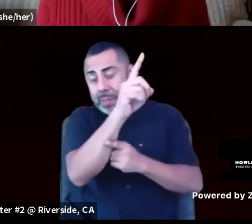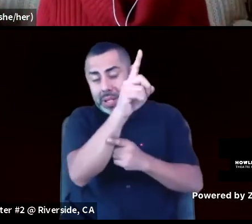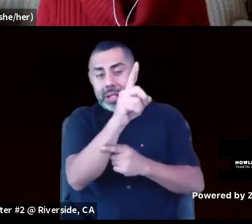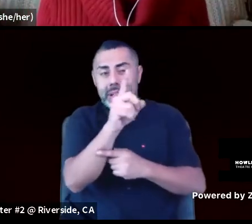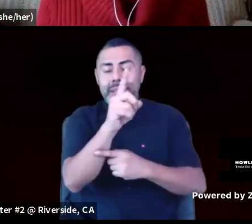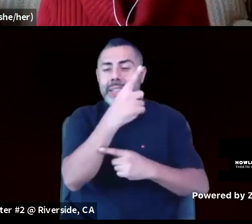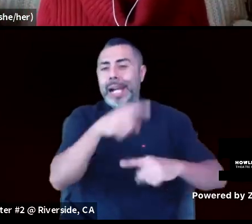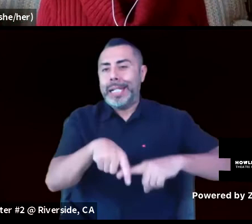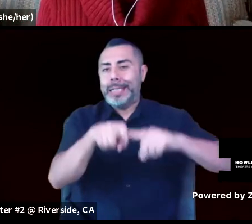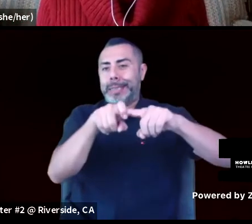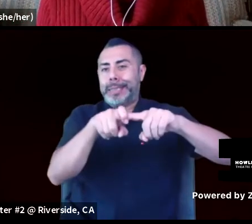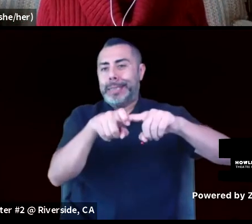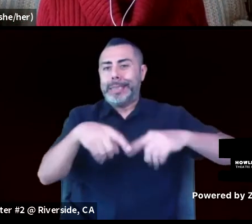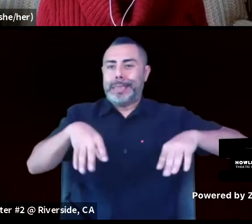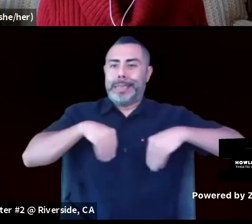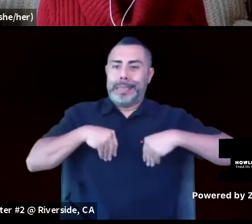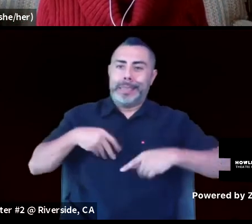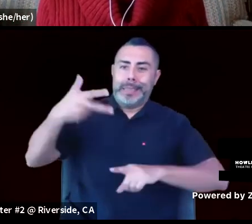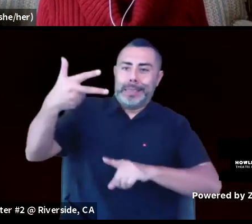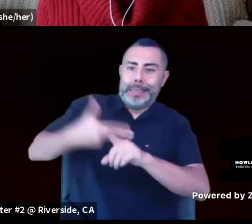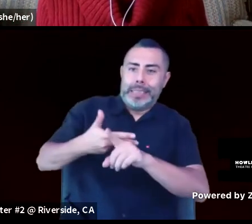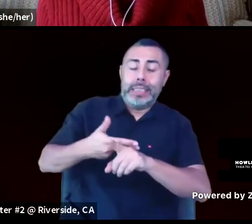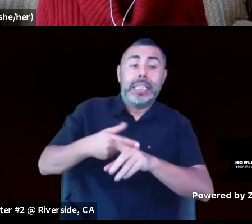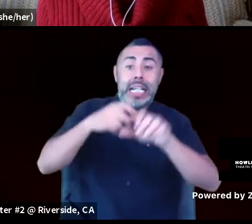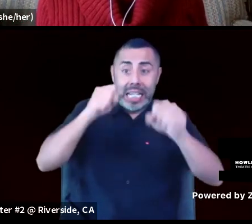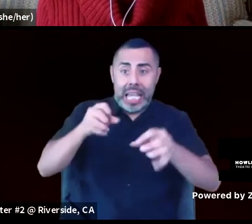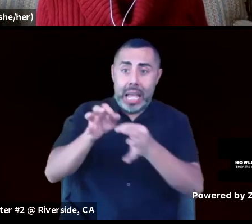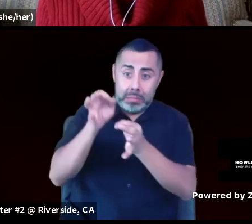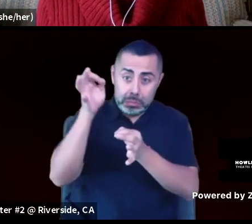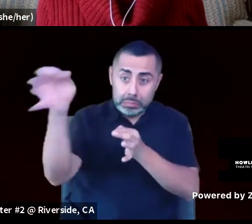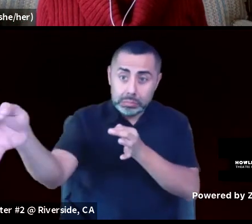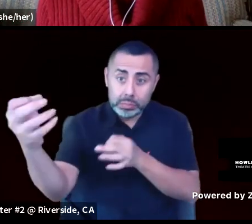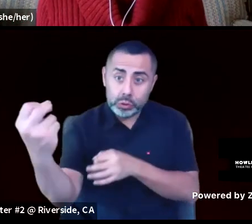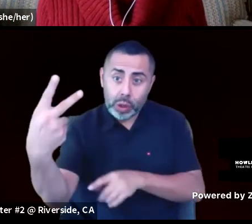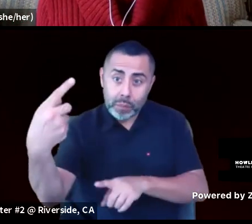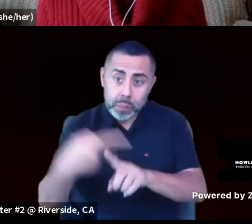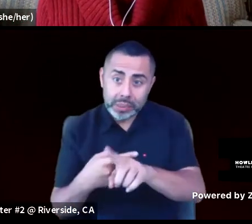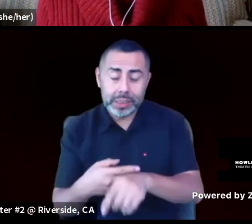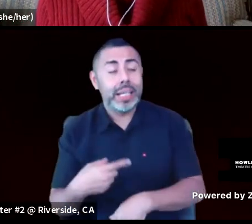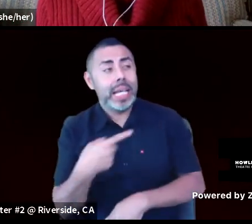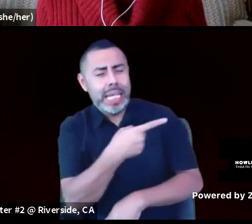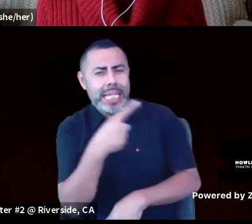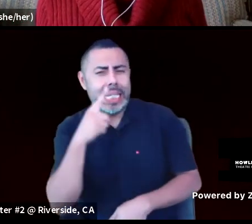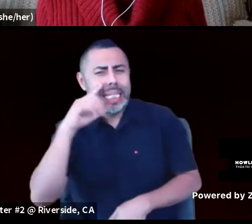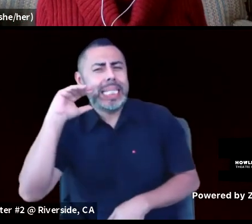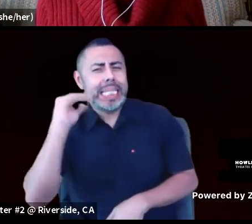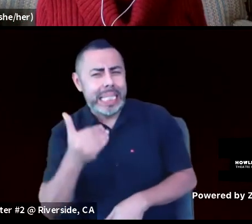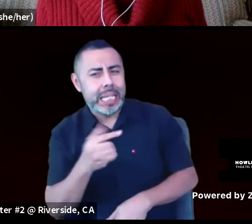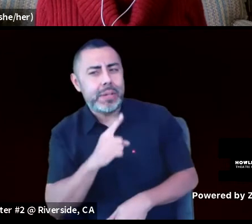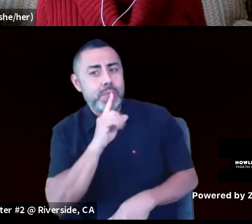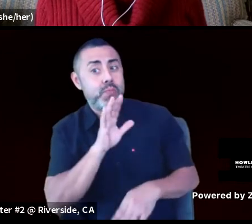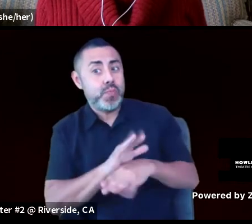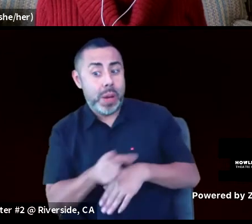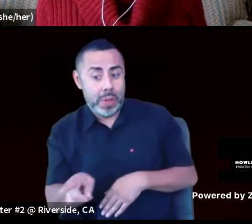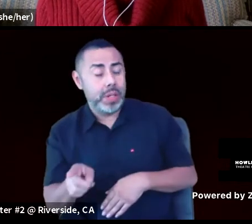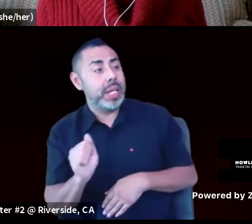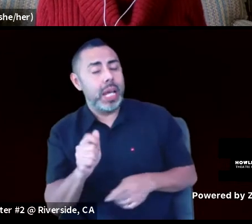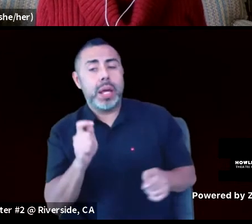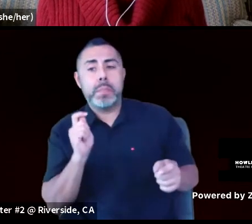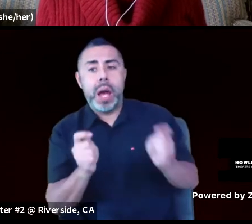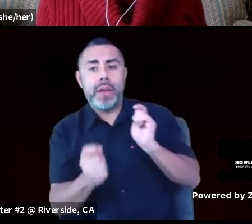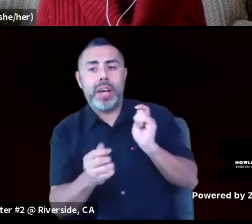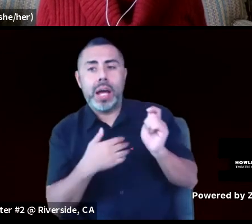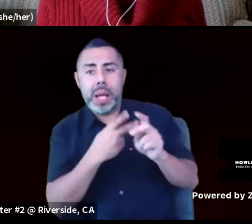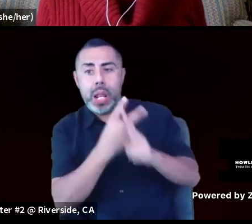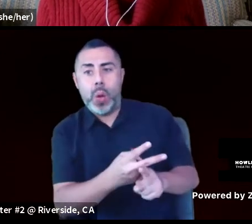12 months. And they say they almost promised me I'd then be able to modify my mortgage and roll the missed payments into a new loan,